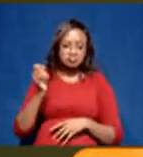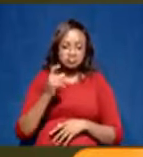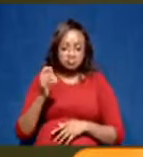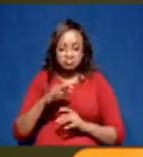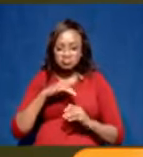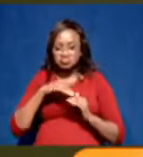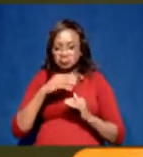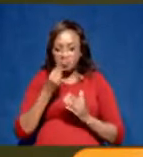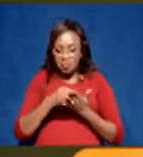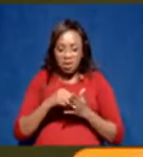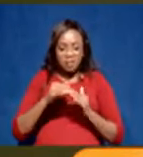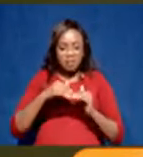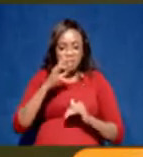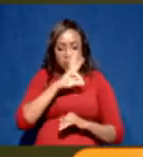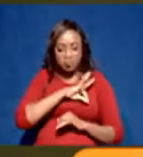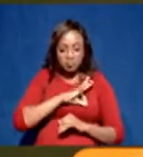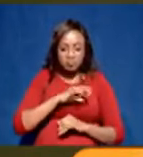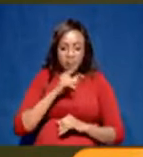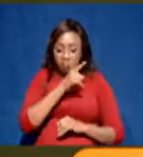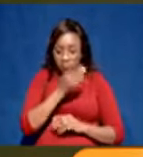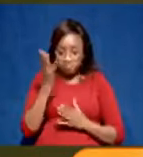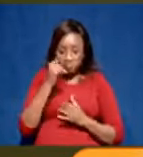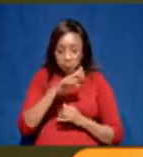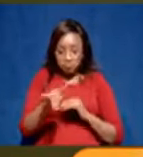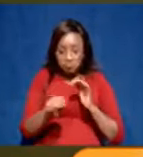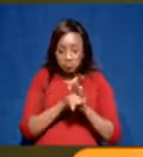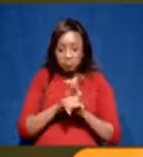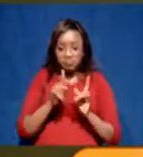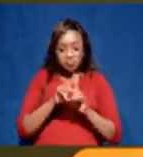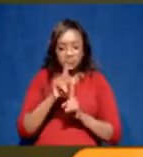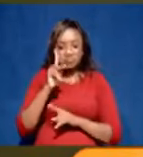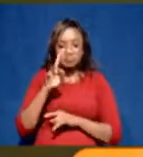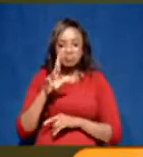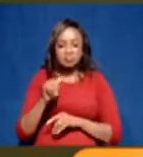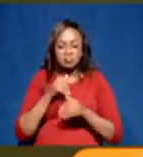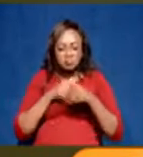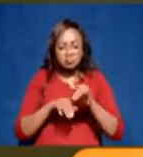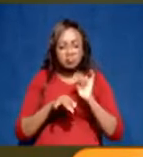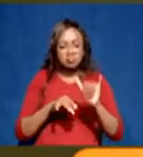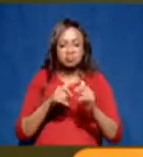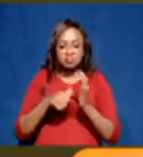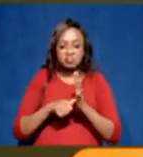self-employment, how do you expect to deduct, given even Kerry has a challenge on tax data?